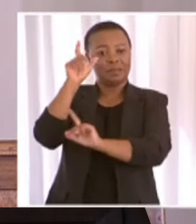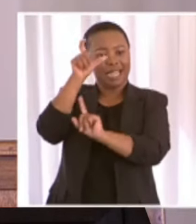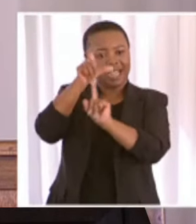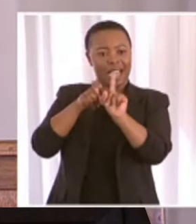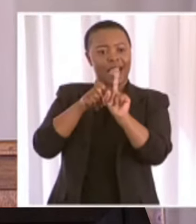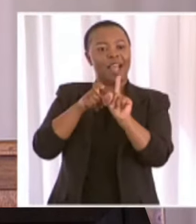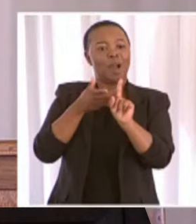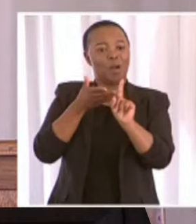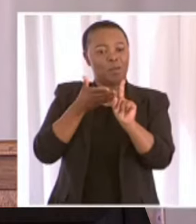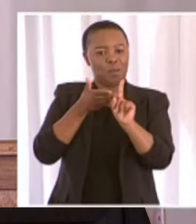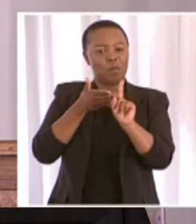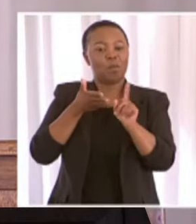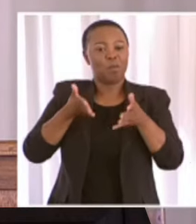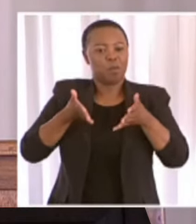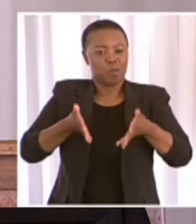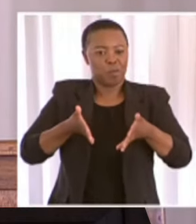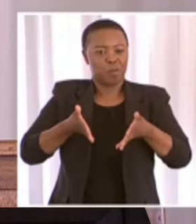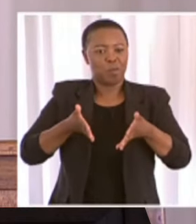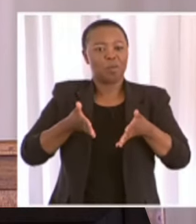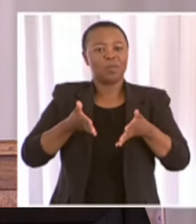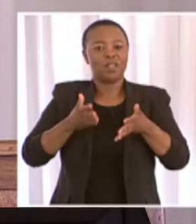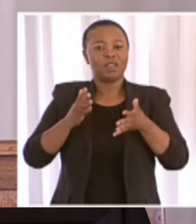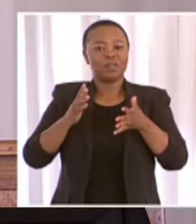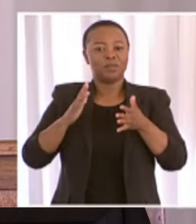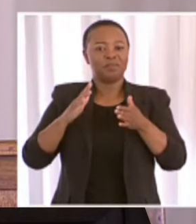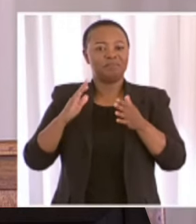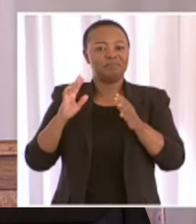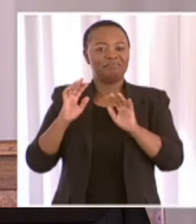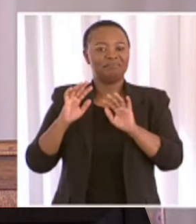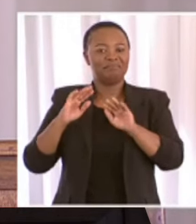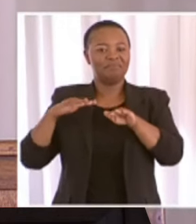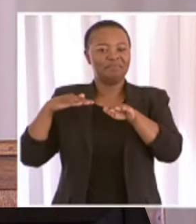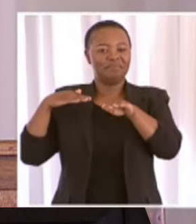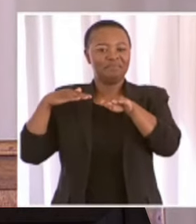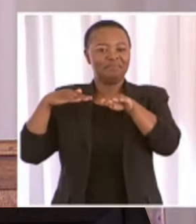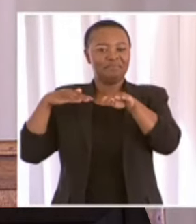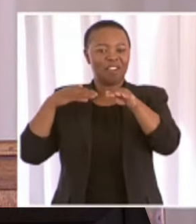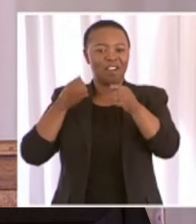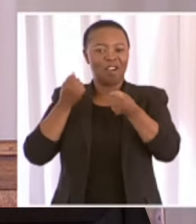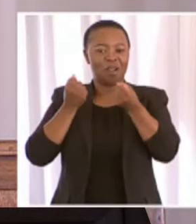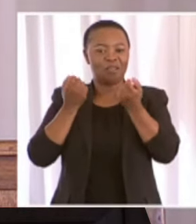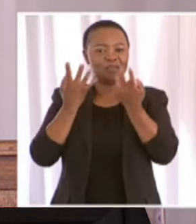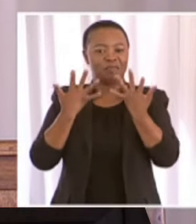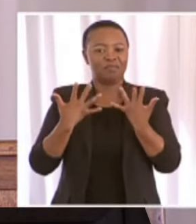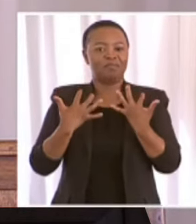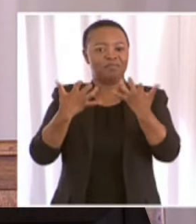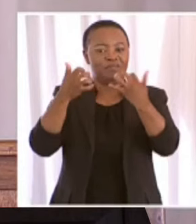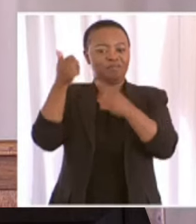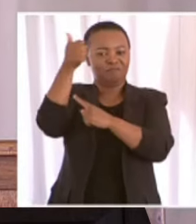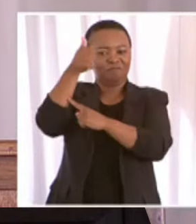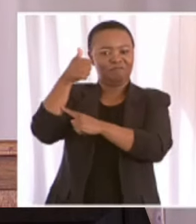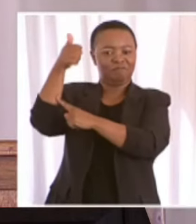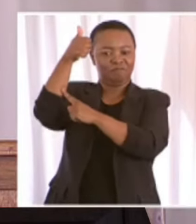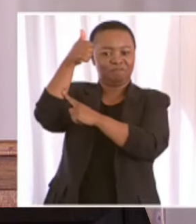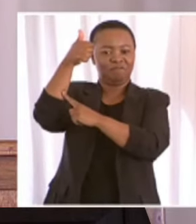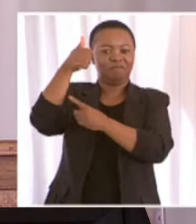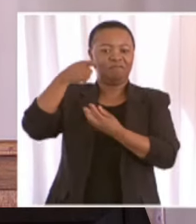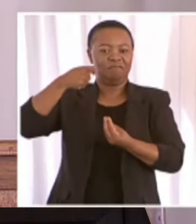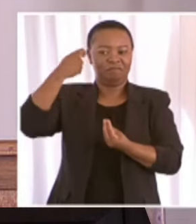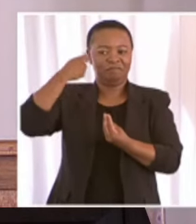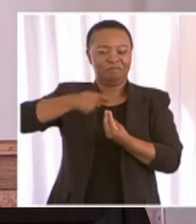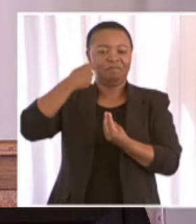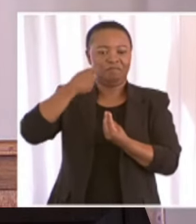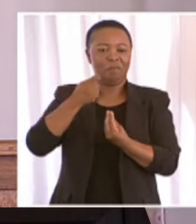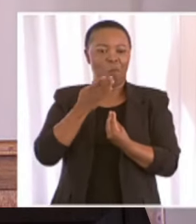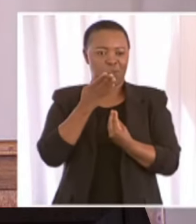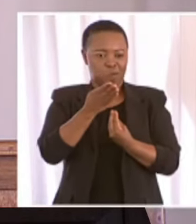is here with his entourage from that institution in which